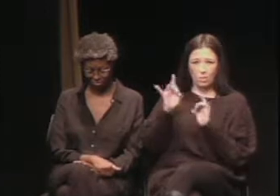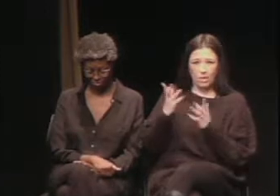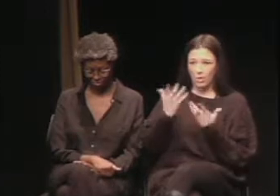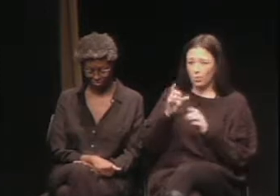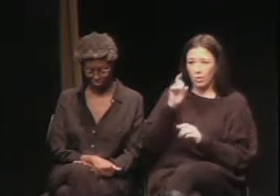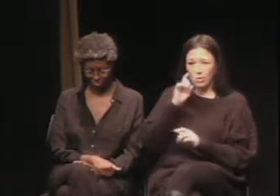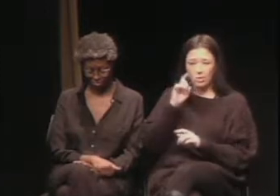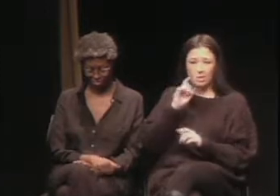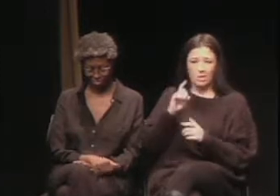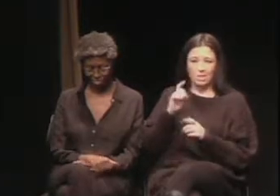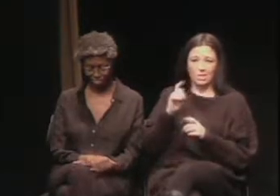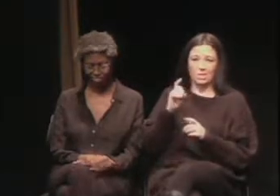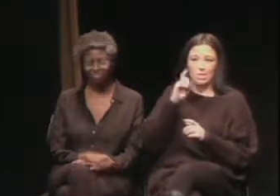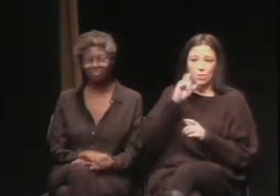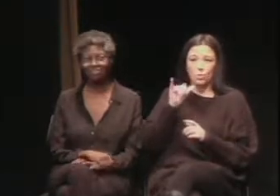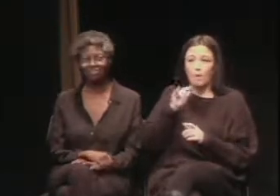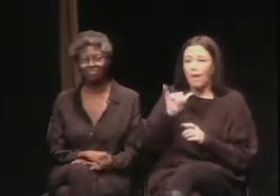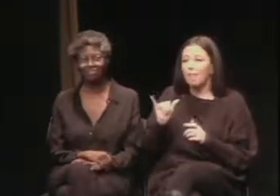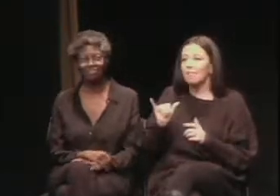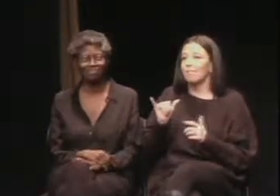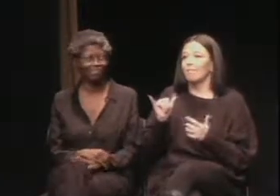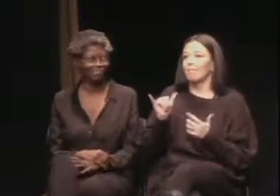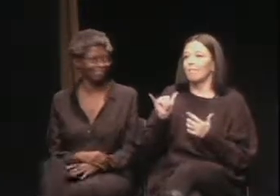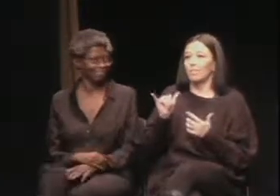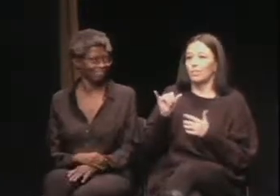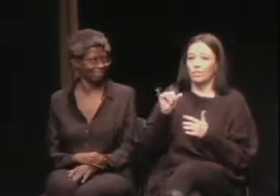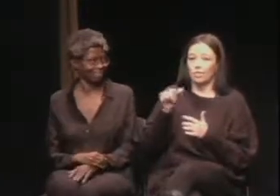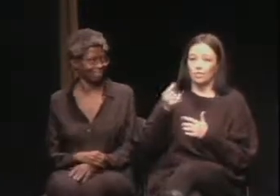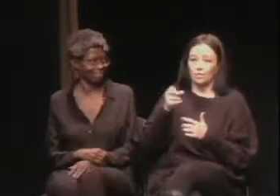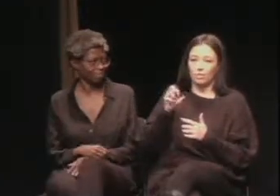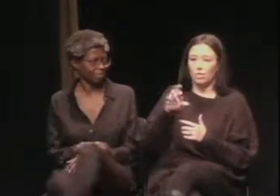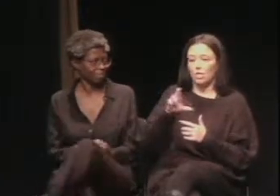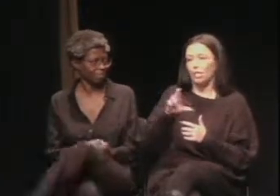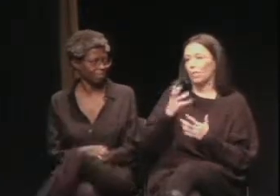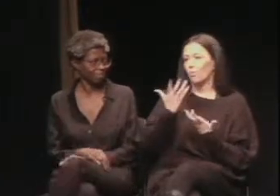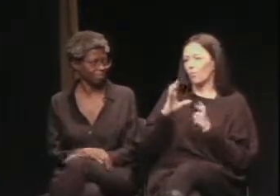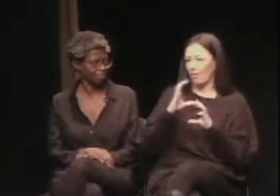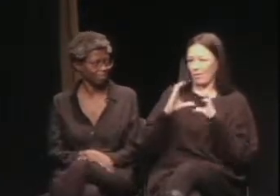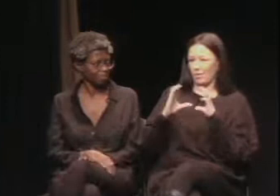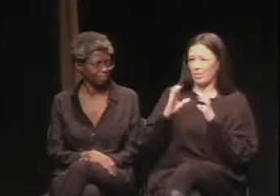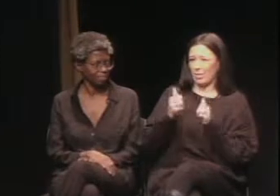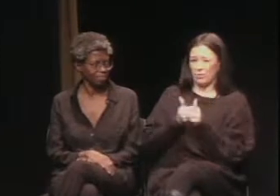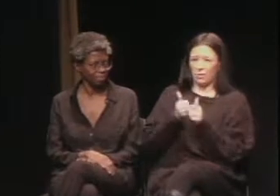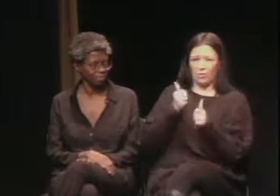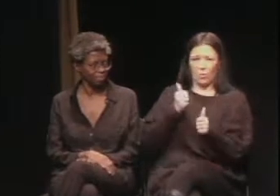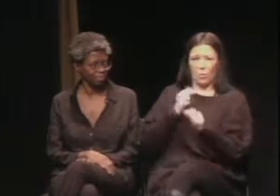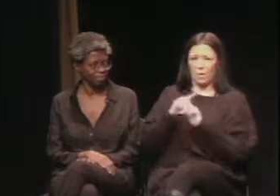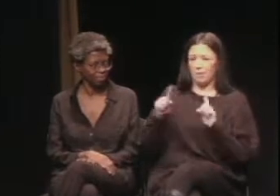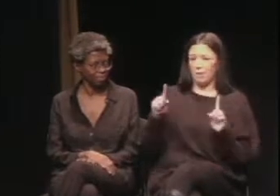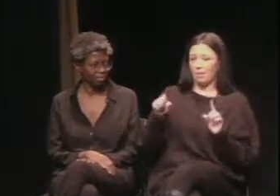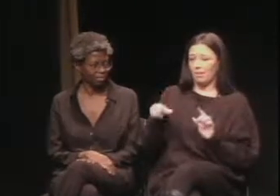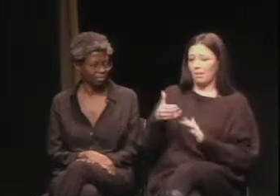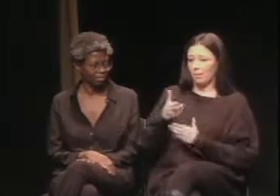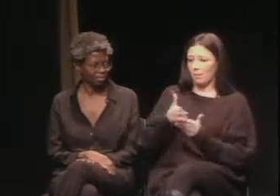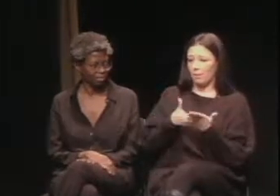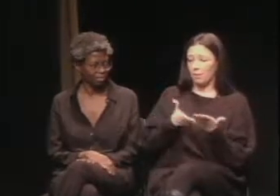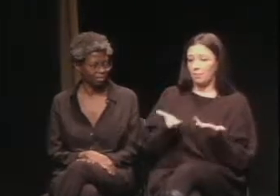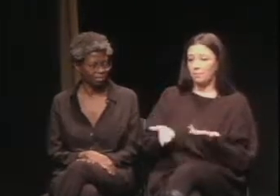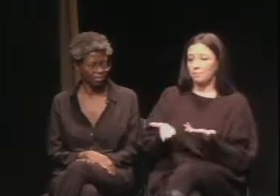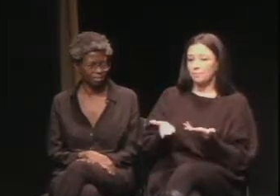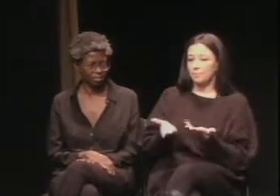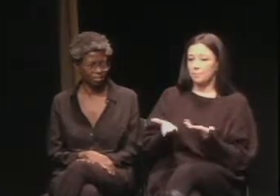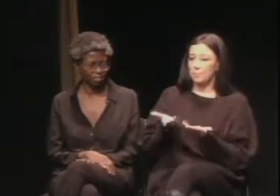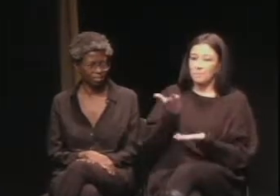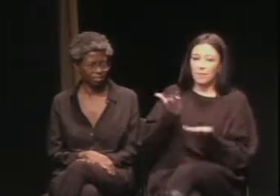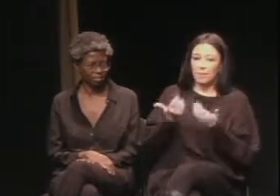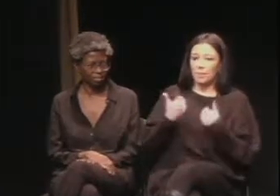Or sexuality. Even sexuality, gender. We don't want to, yeah, have these conversations, yeah, but the other piece is, you may